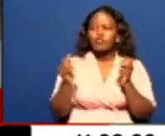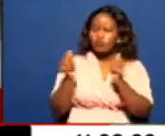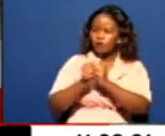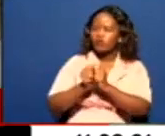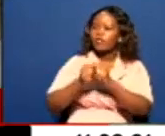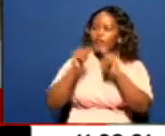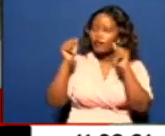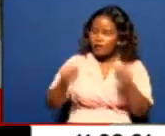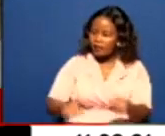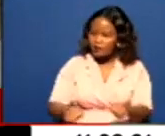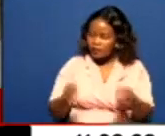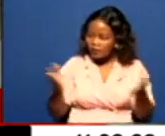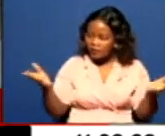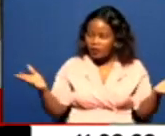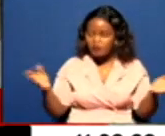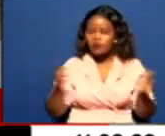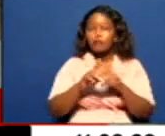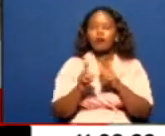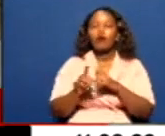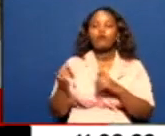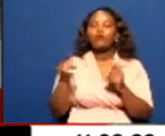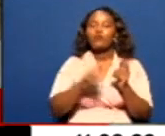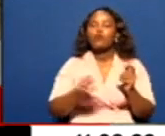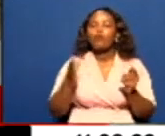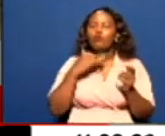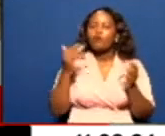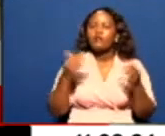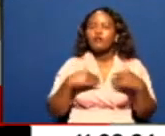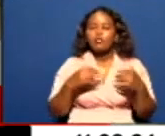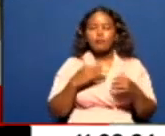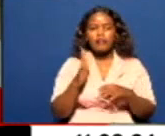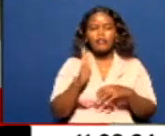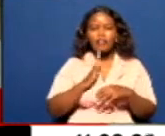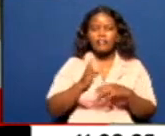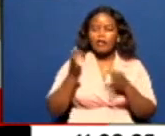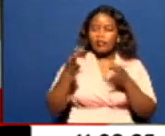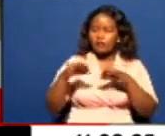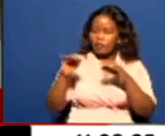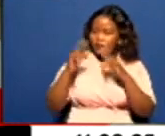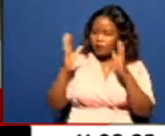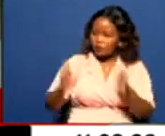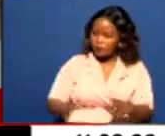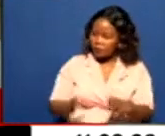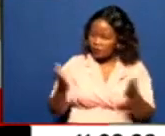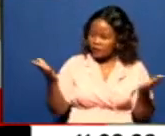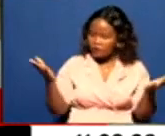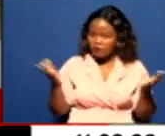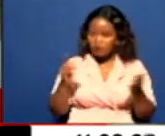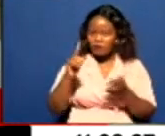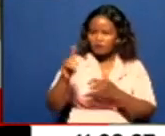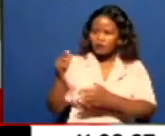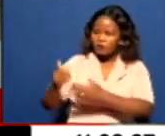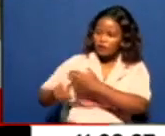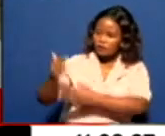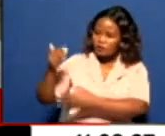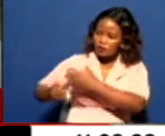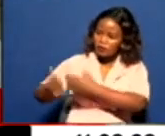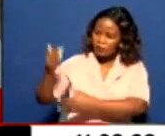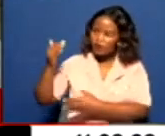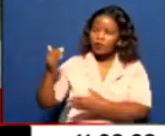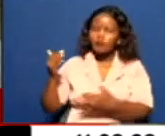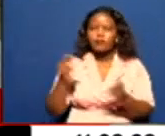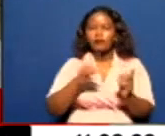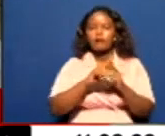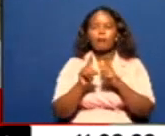efforts of everybody. You don't have to be a security officer, you know, to defend Kenya's borders and to defend Kenyans and, you know, engage